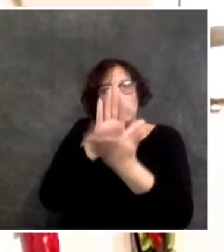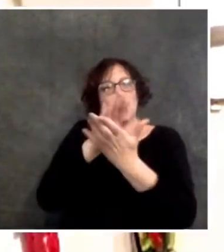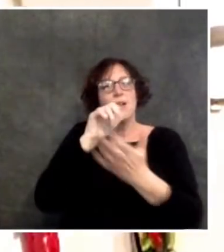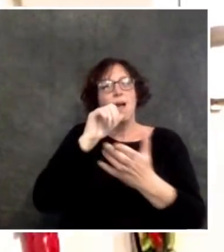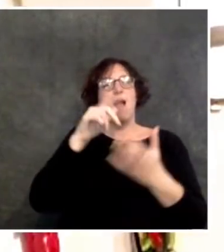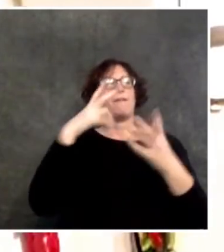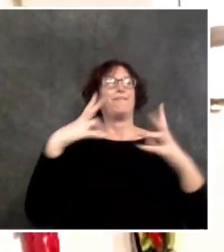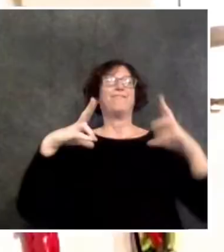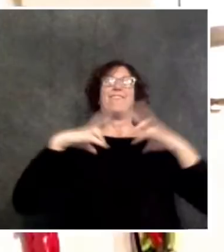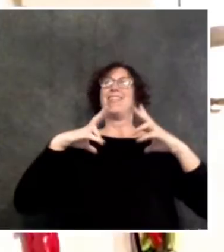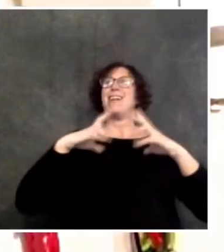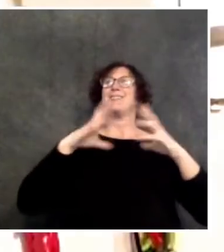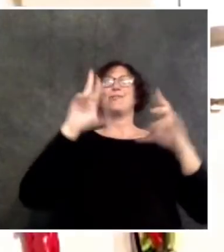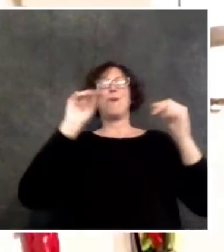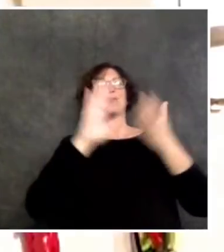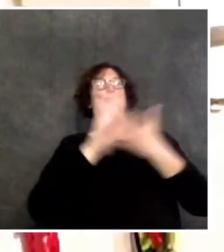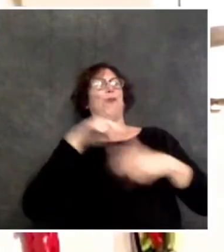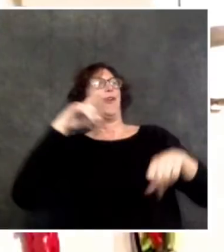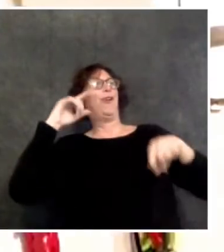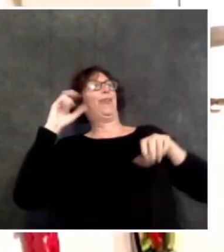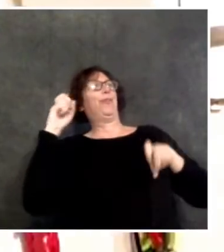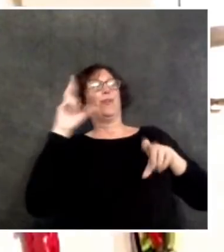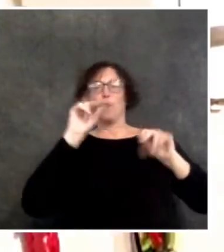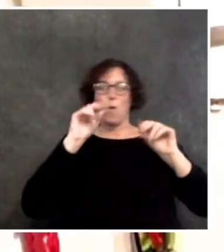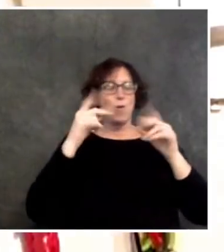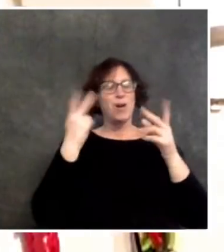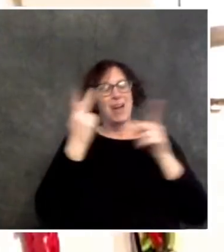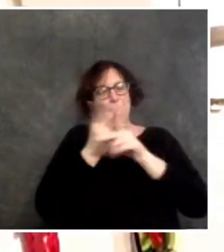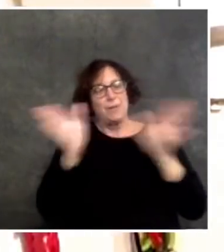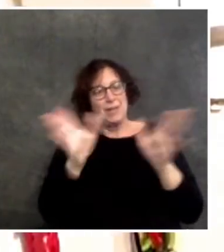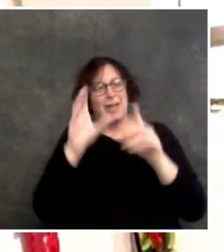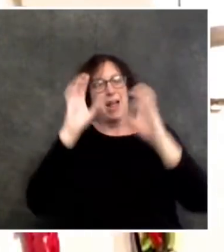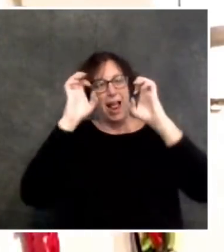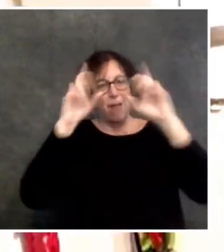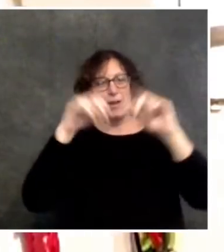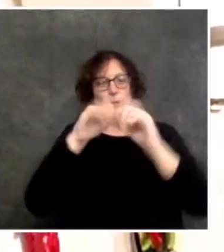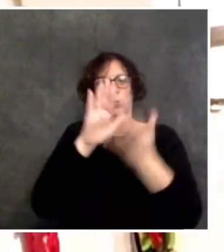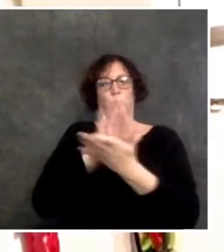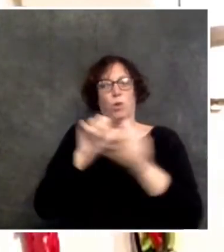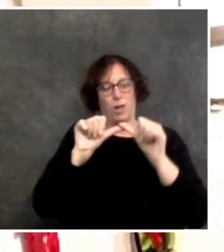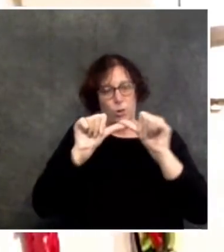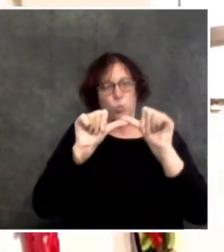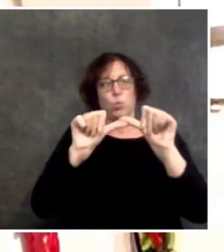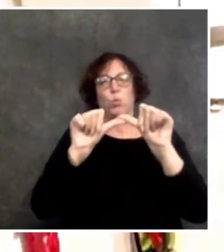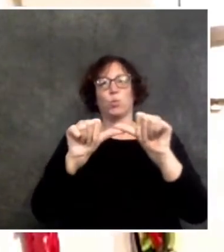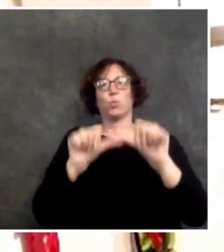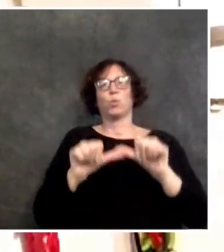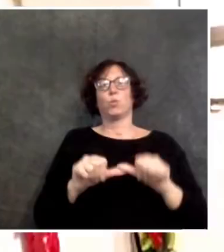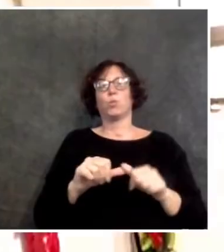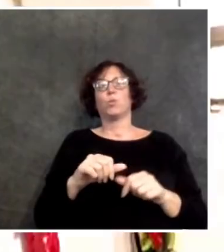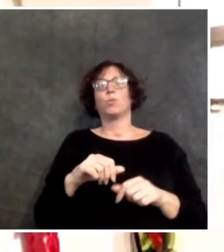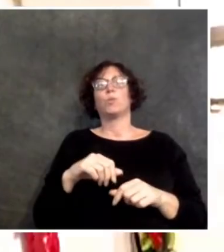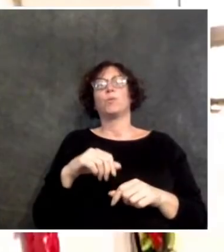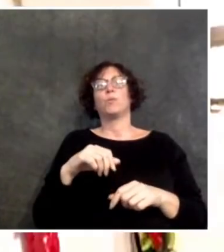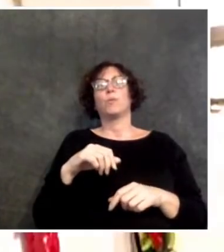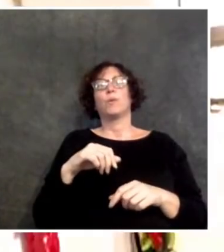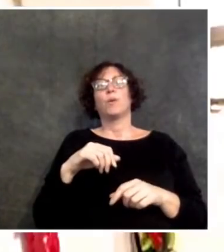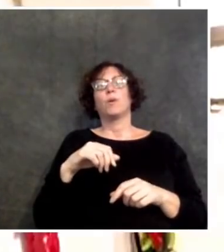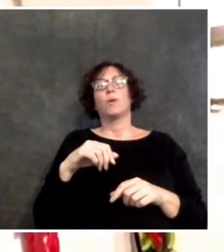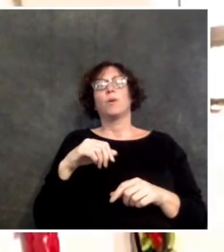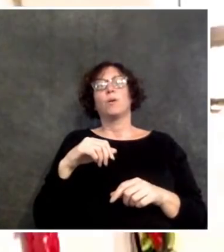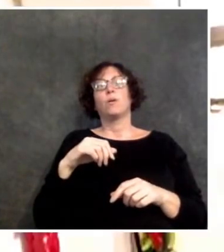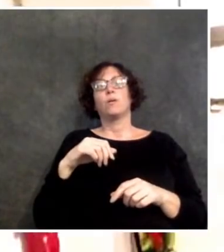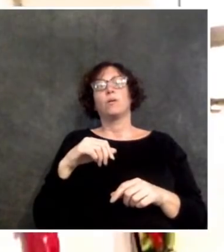really appreciate how above and beyond our teachers, our administrators, our food service workers